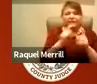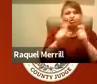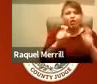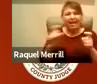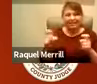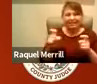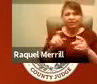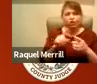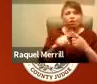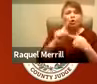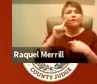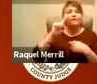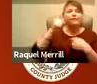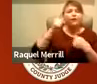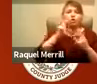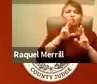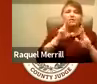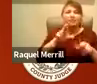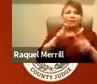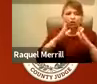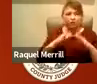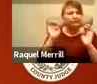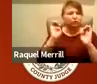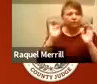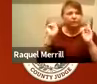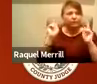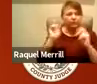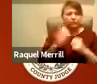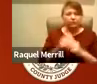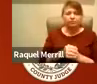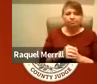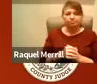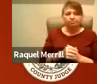to first responders.